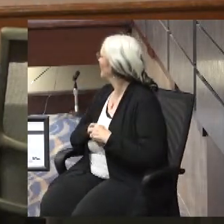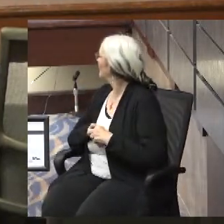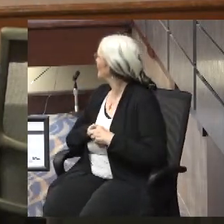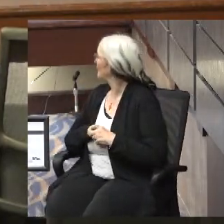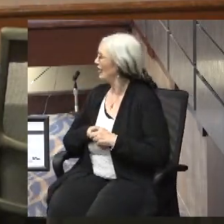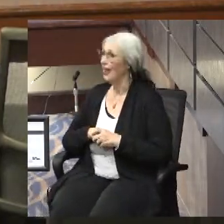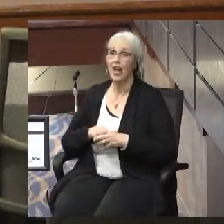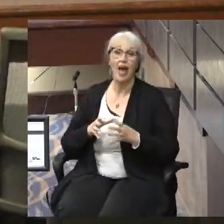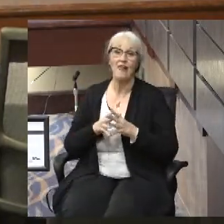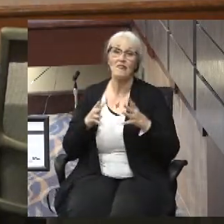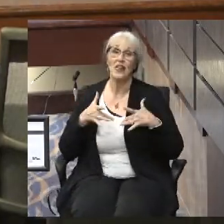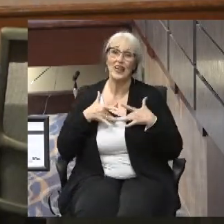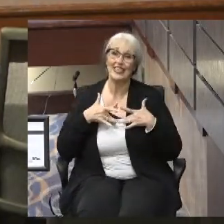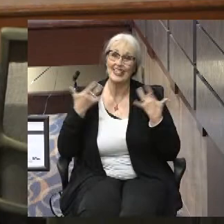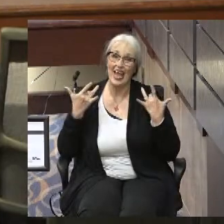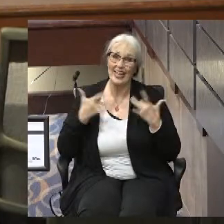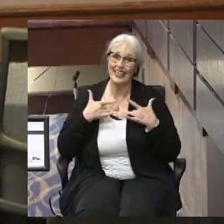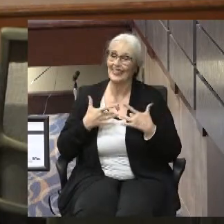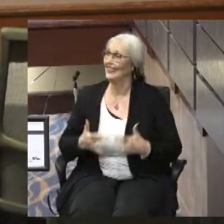excited.